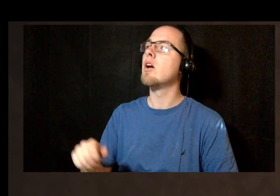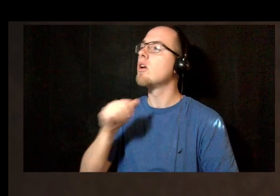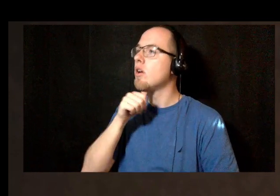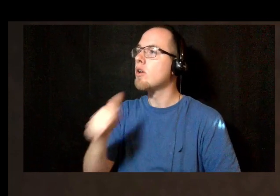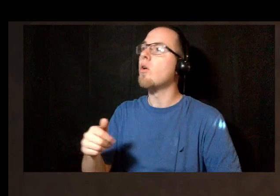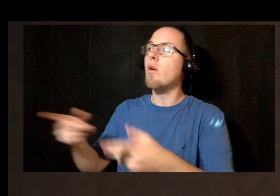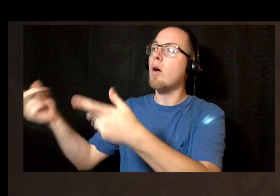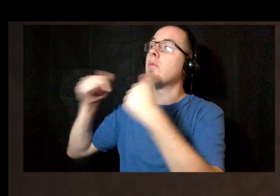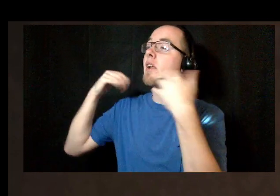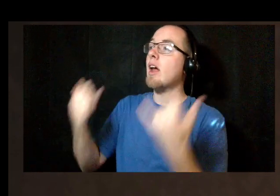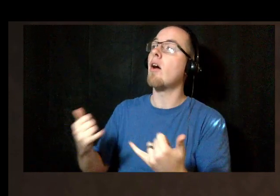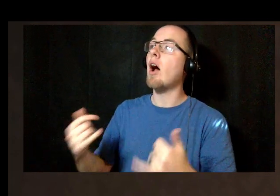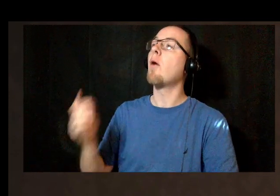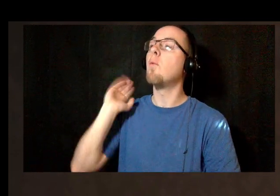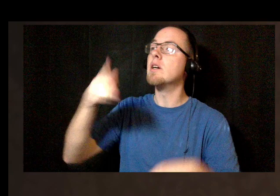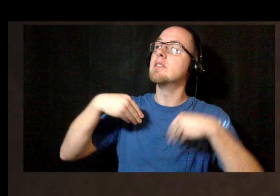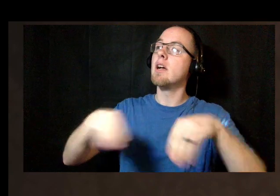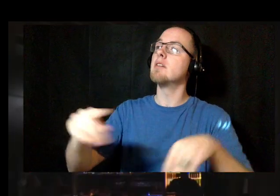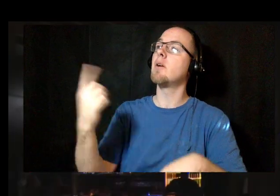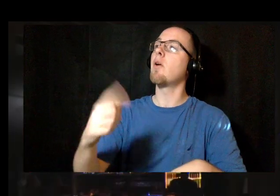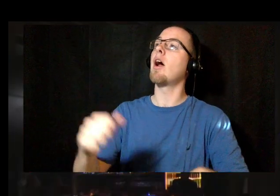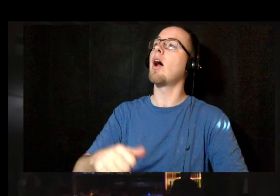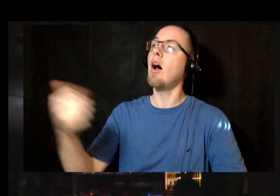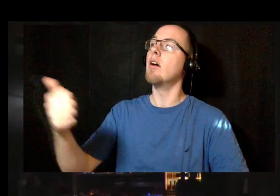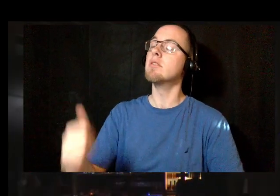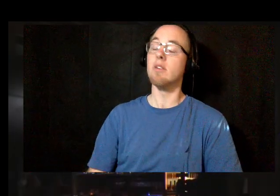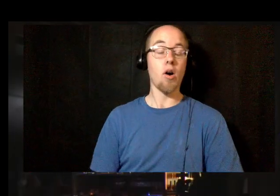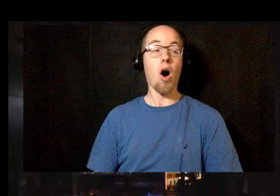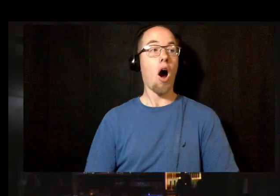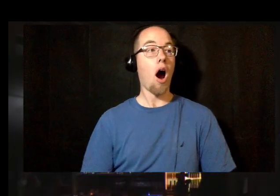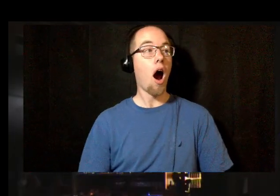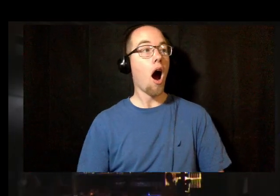it someone else.